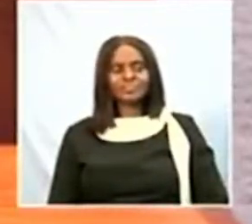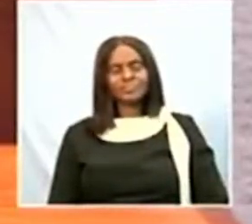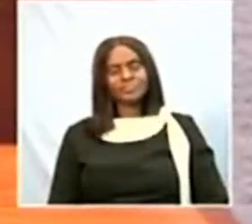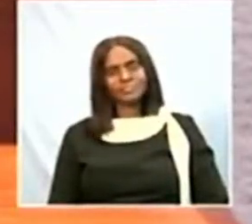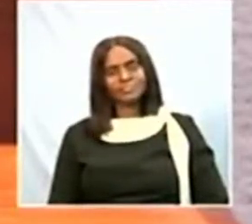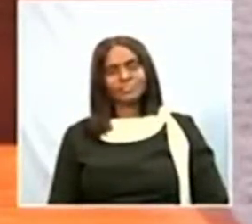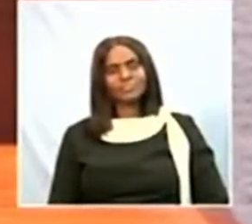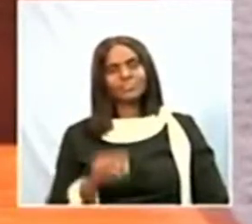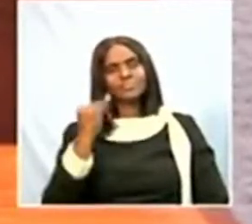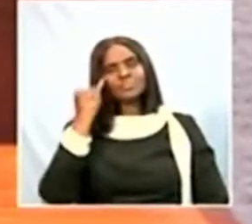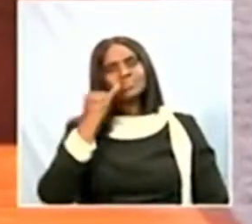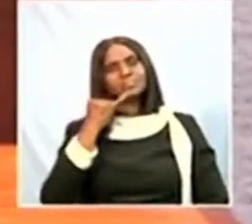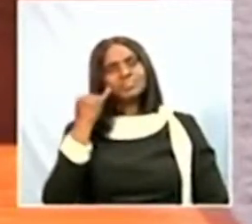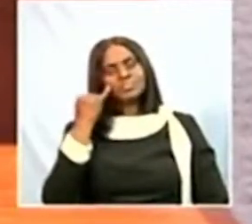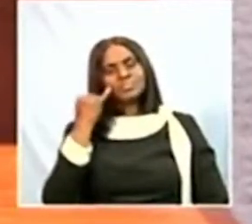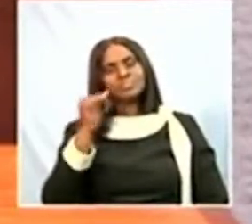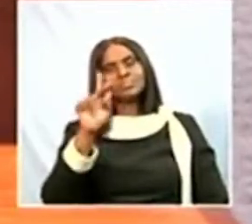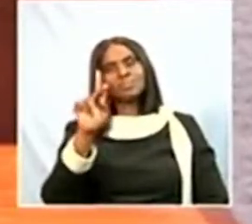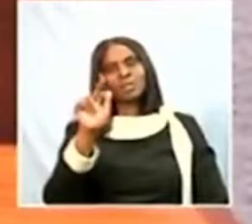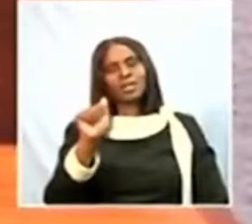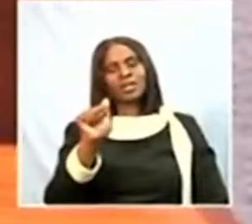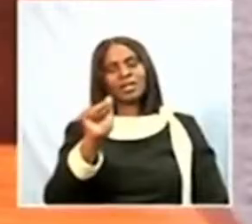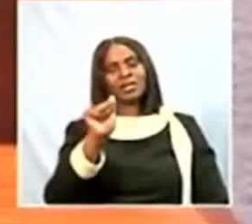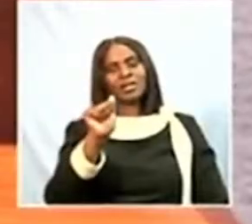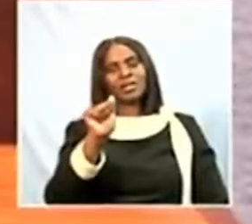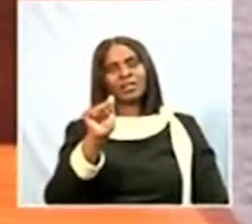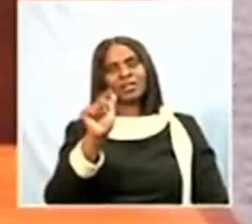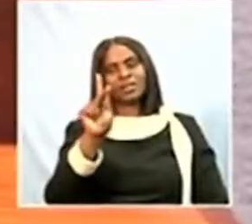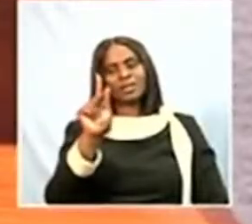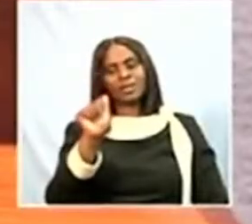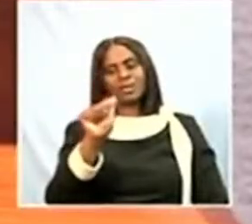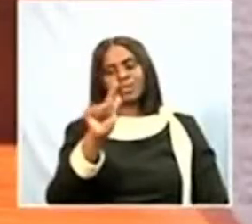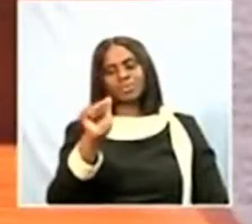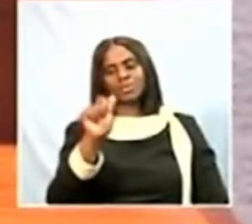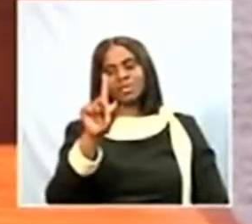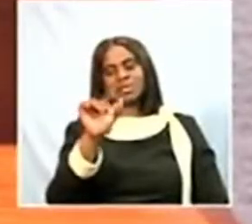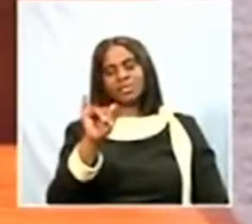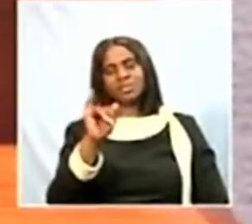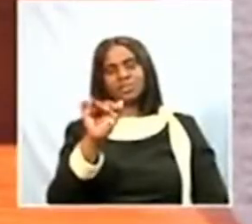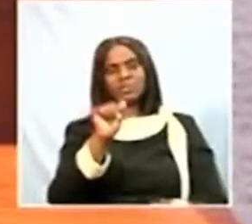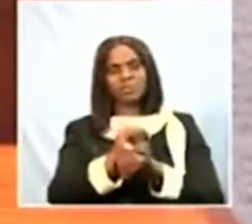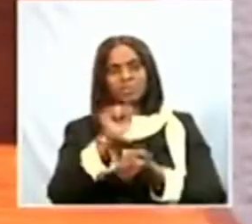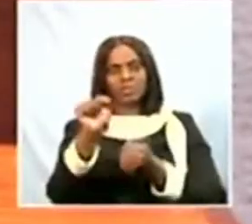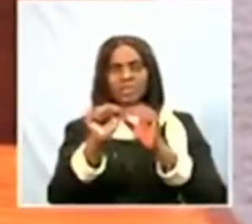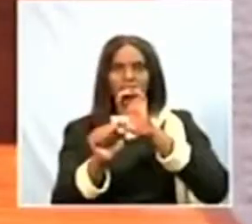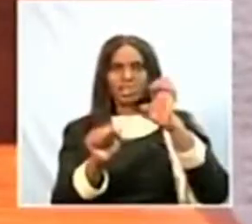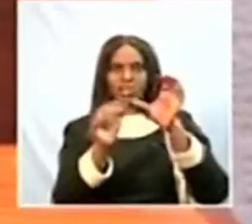Honorable Julieta Kazadi, Solwezi East constituency.